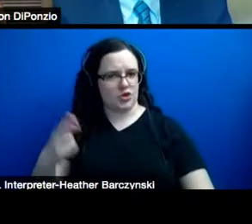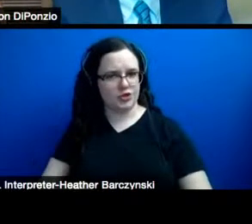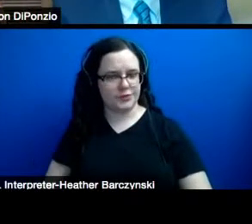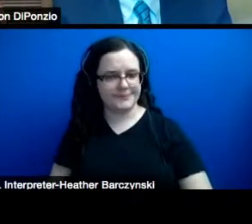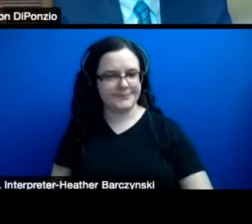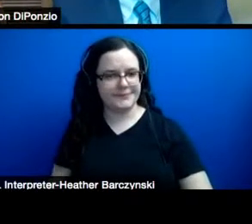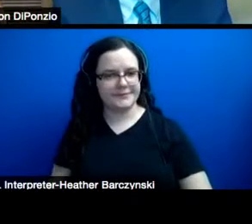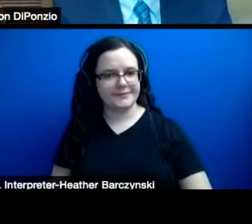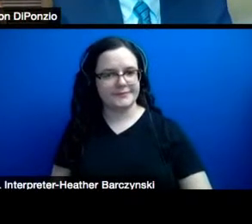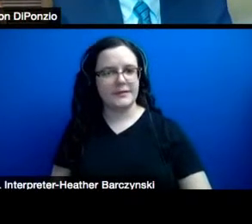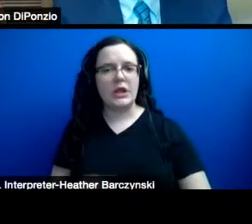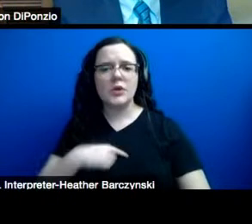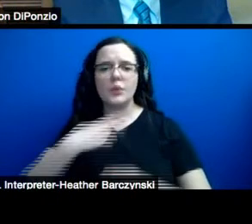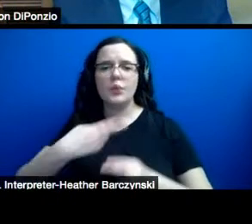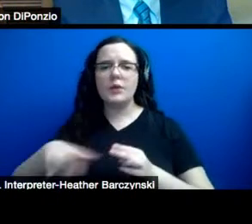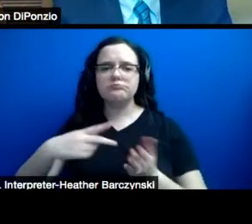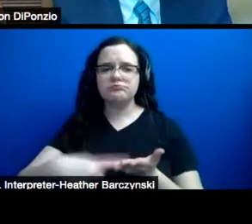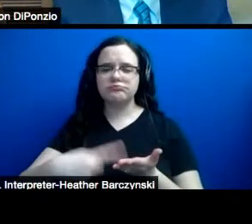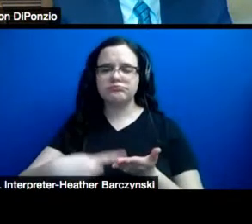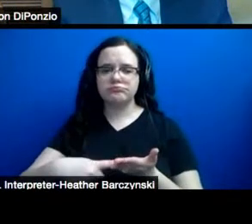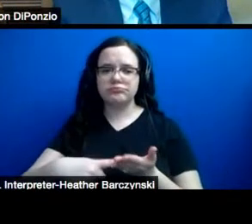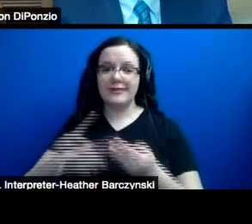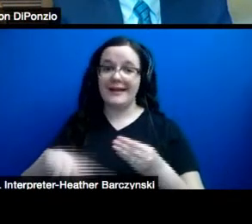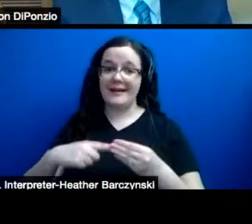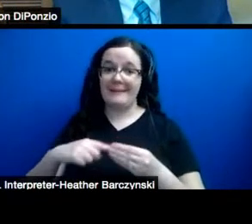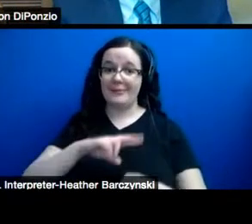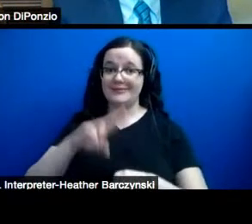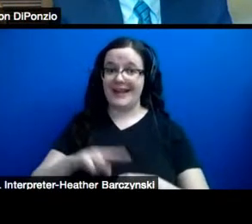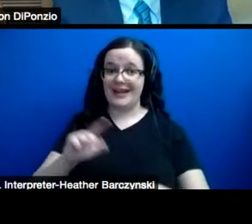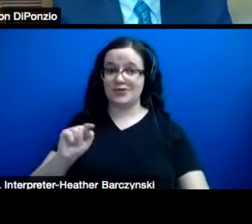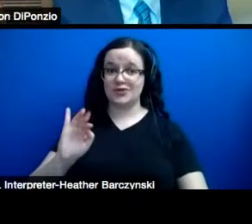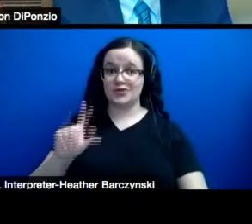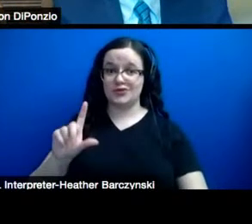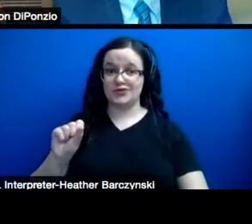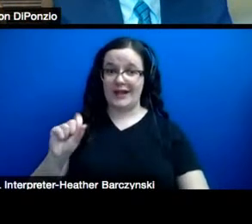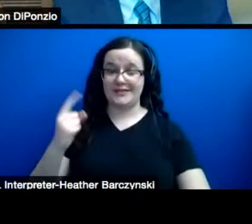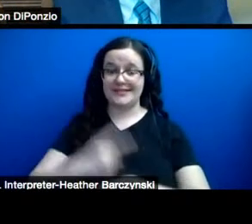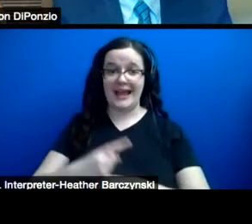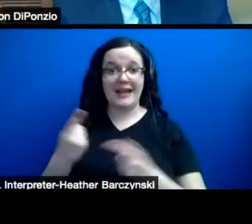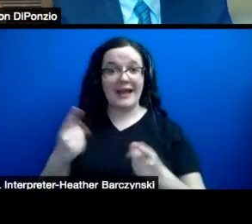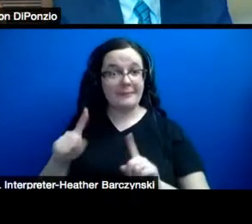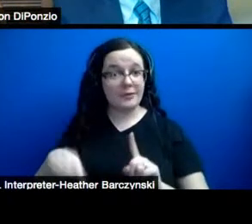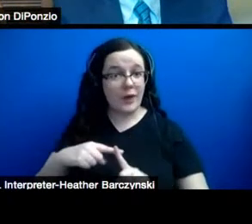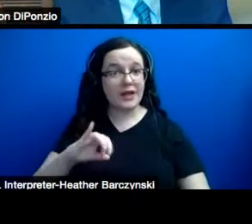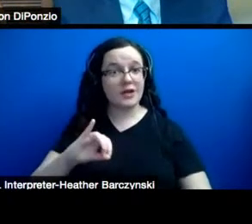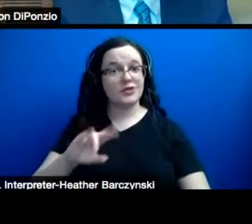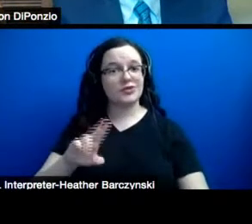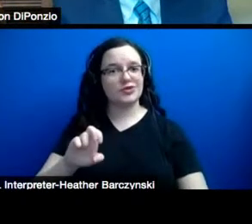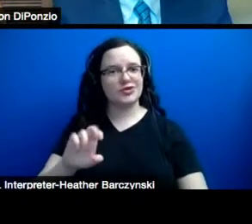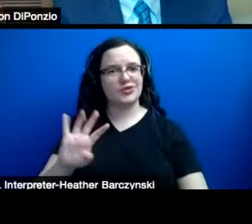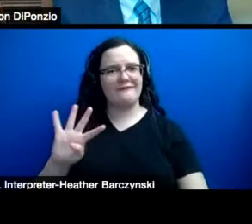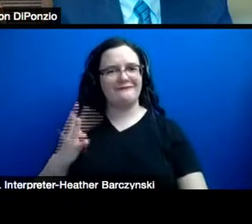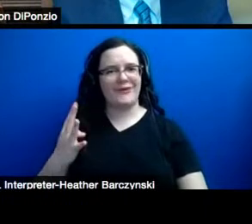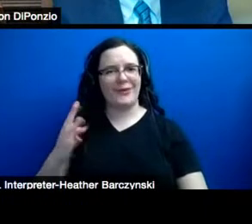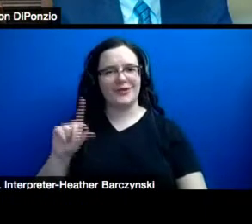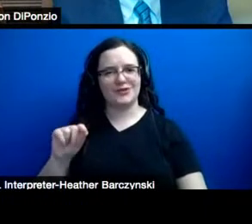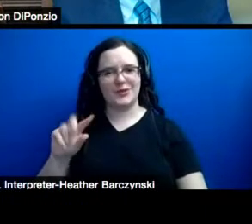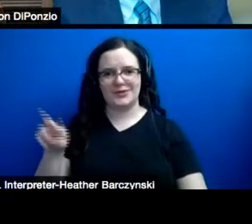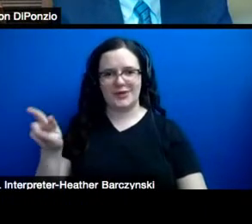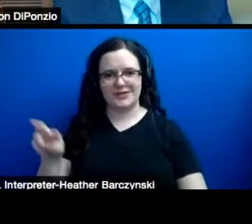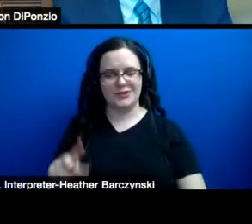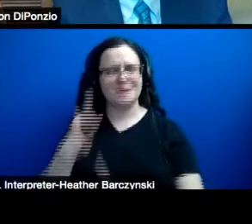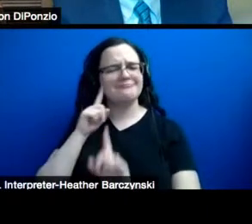Had a brief discussion on National Trails Day, which will be June 4th, 2022. We're trying to develop a